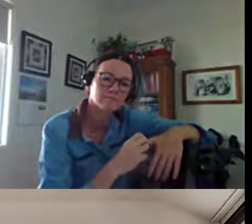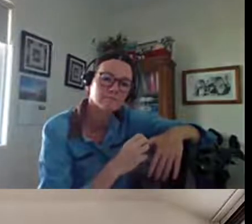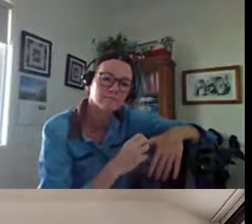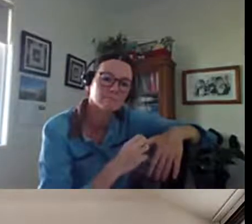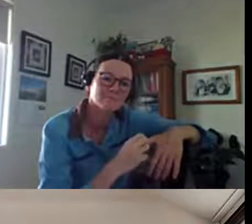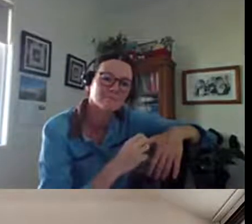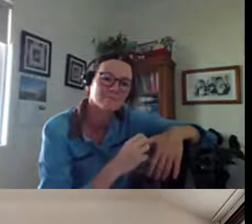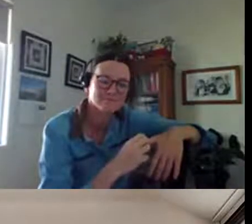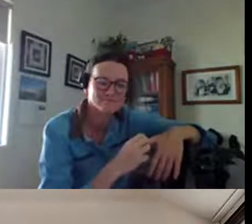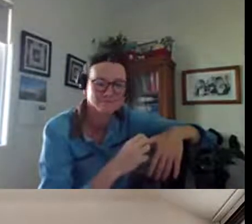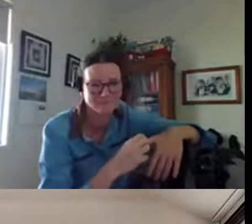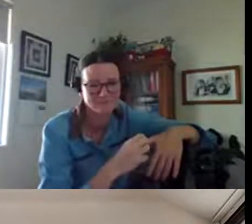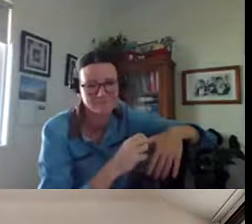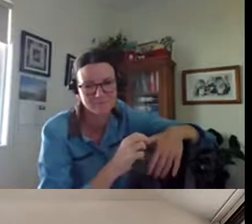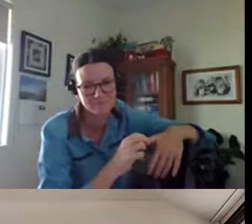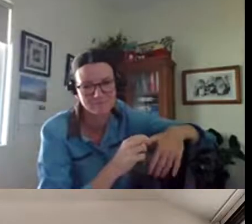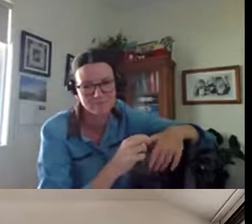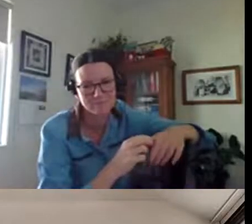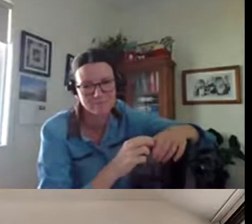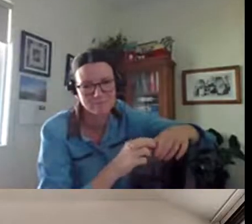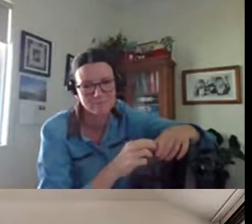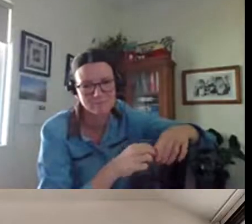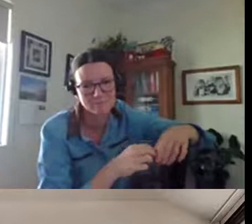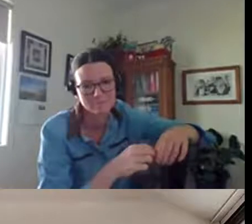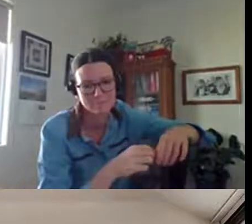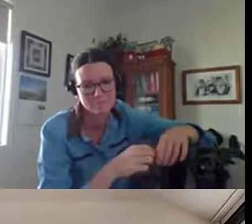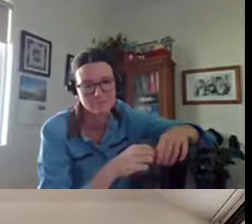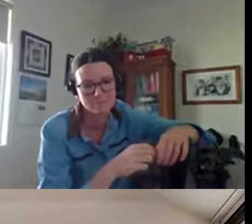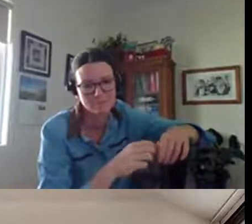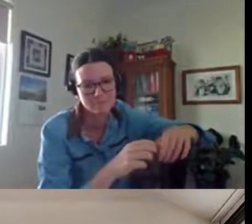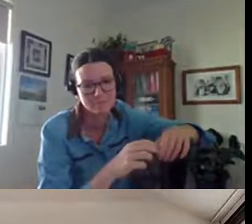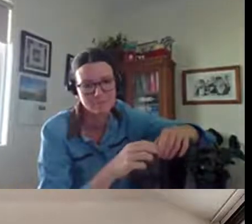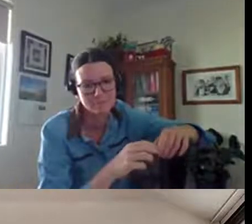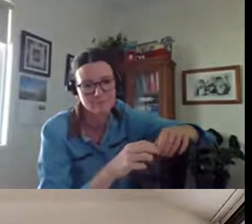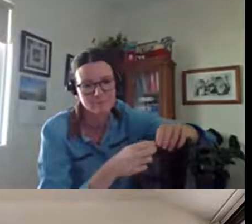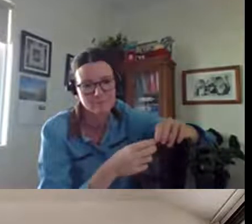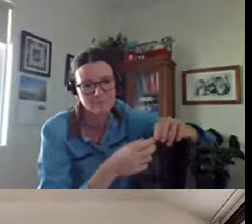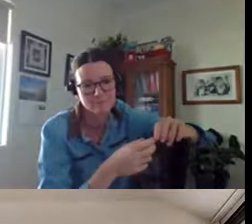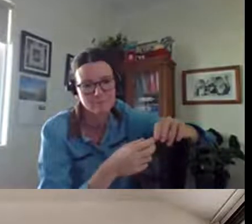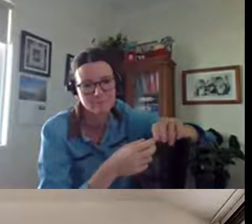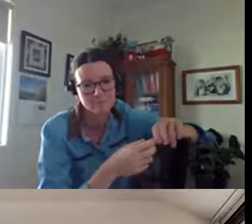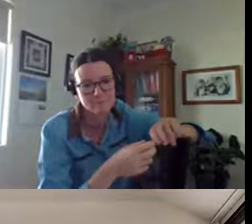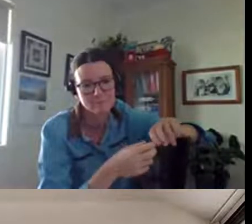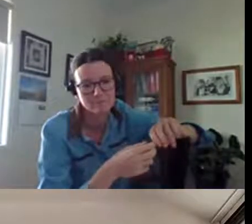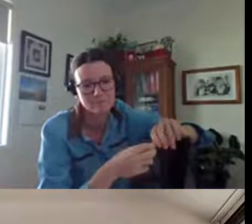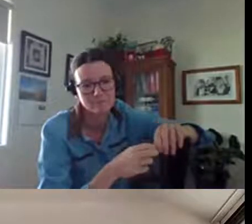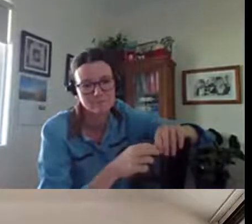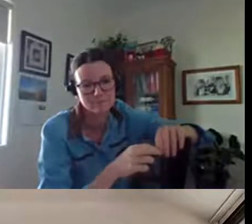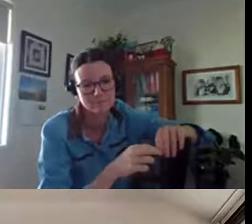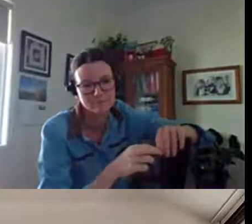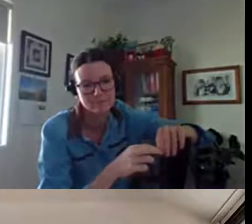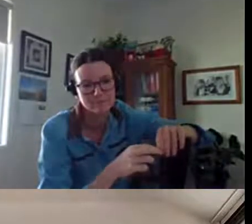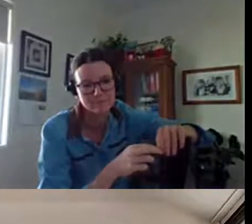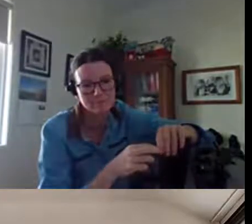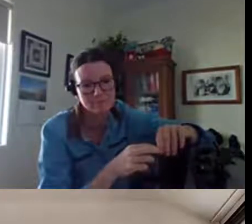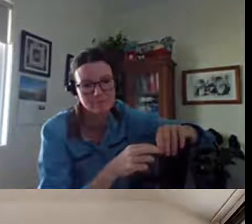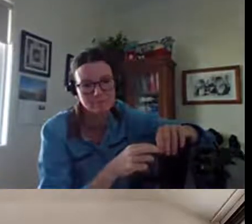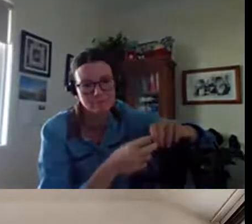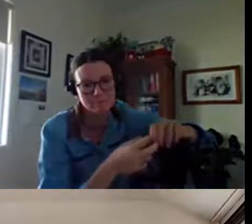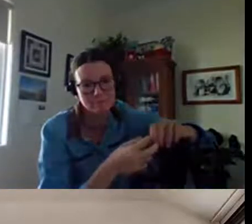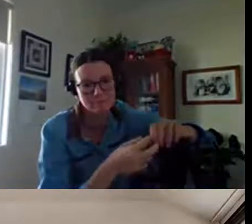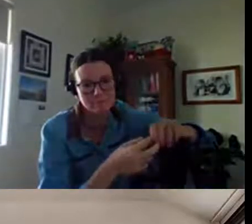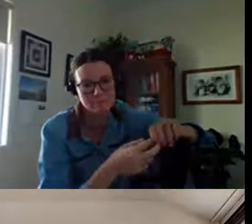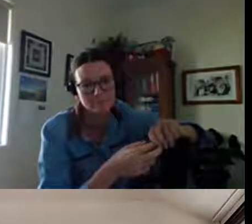Pretty much. It is tailored to each site, but it's probably about a 1 or 2 day review of the site. The system